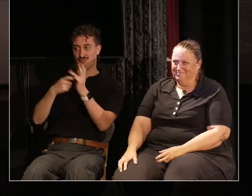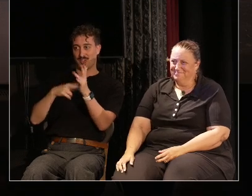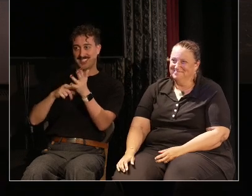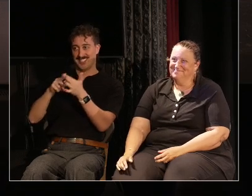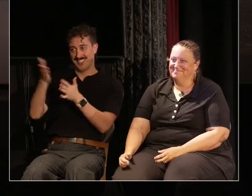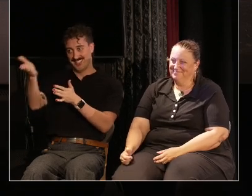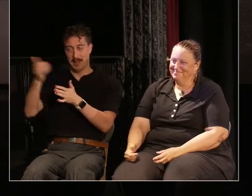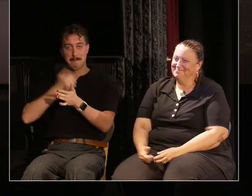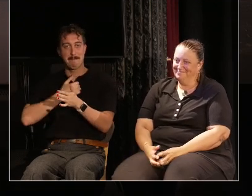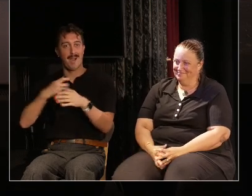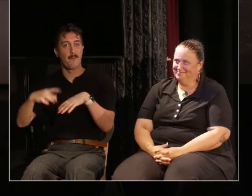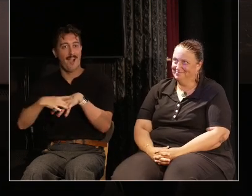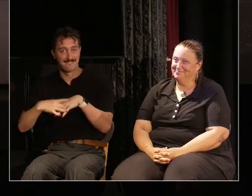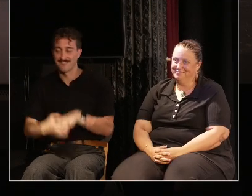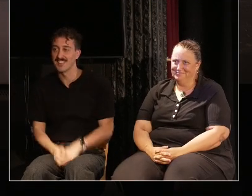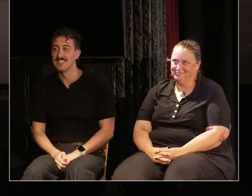Cheers.